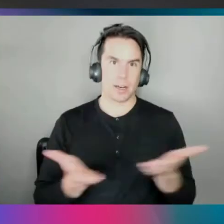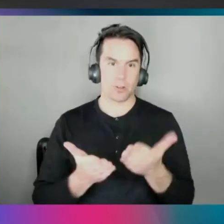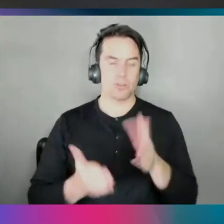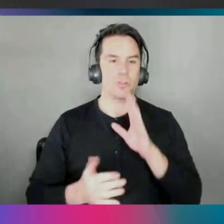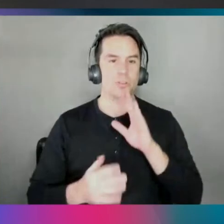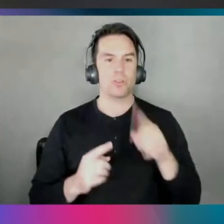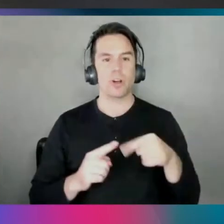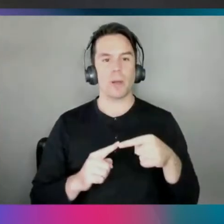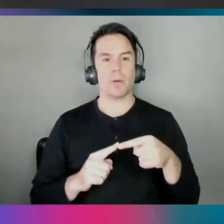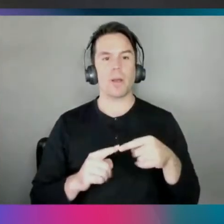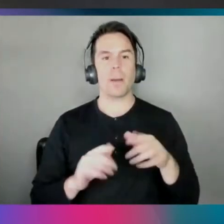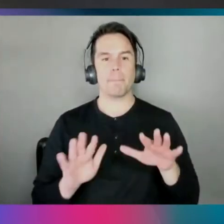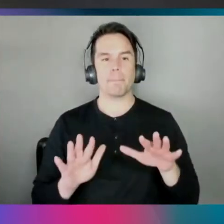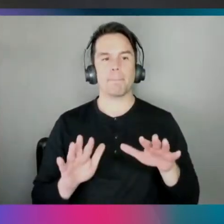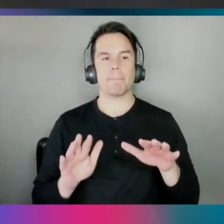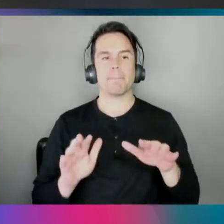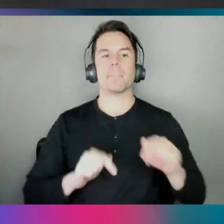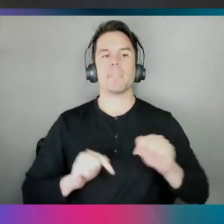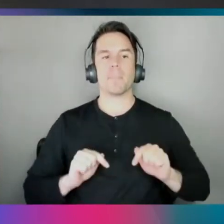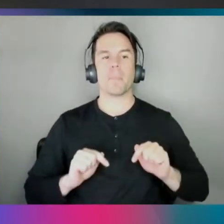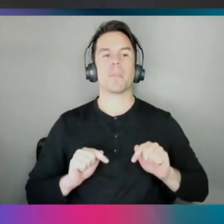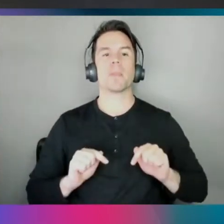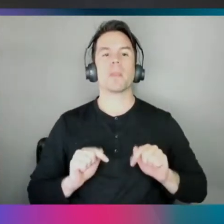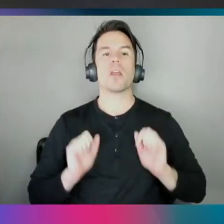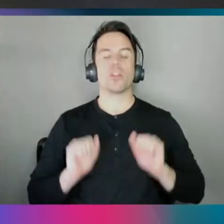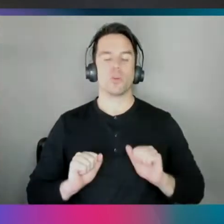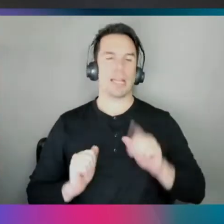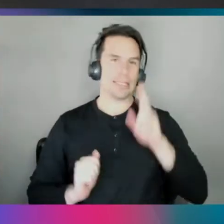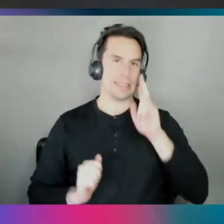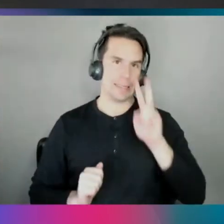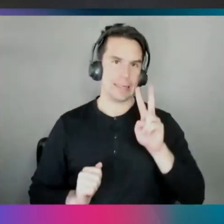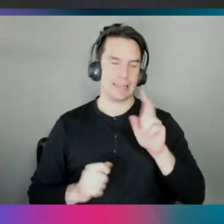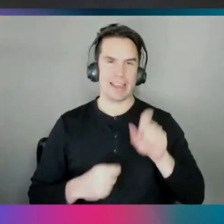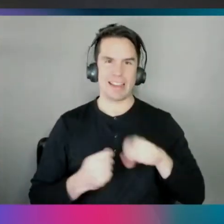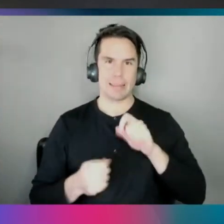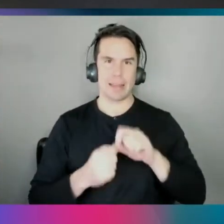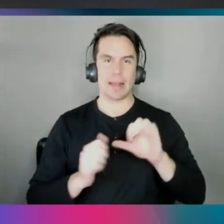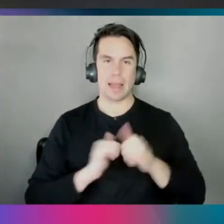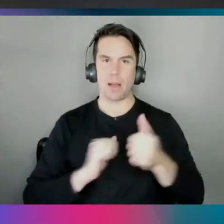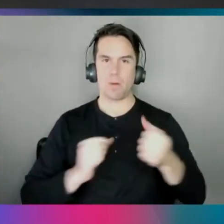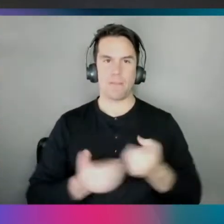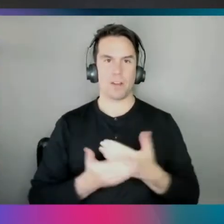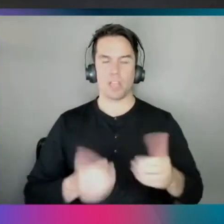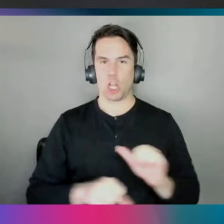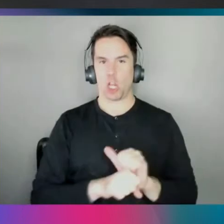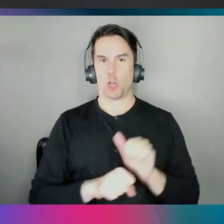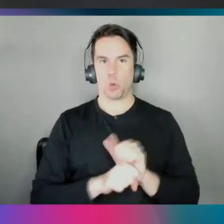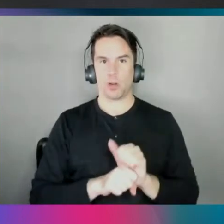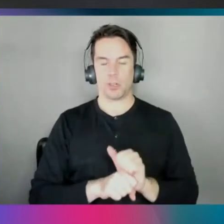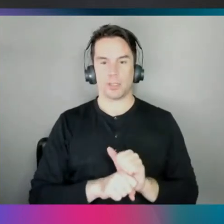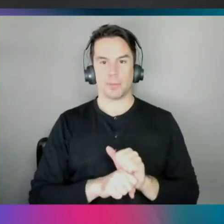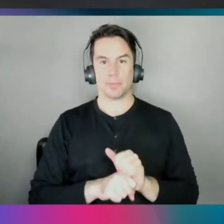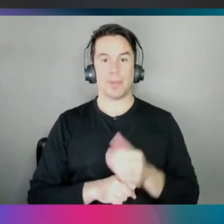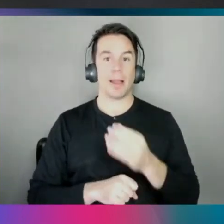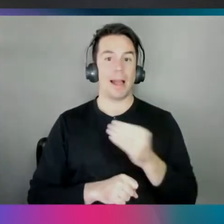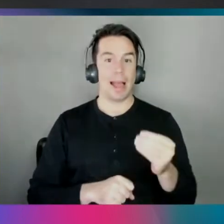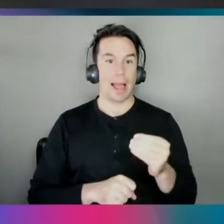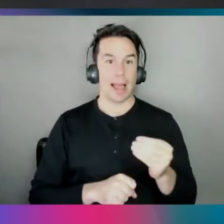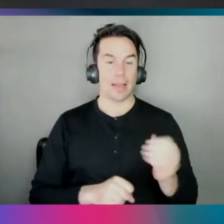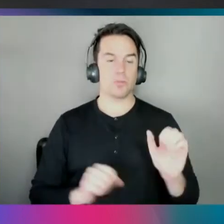go and check out exactly how all of this works. You can also see like the